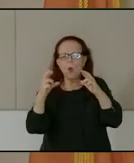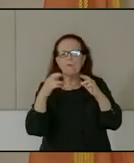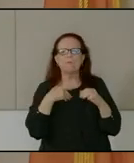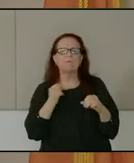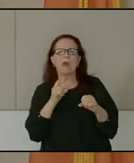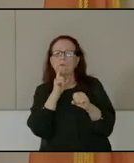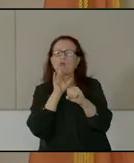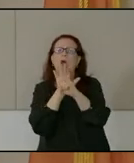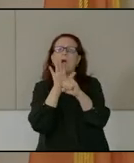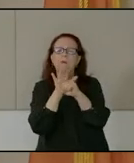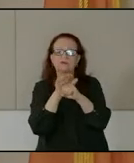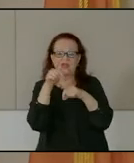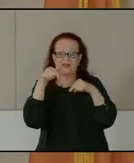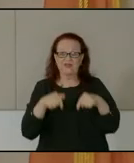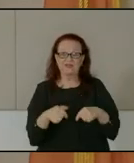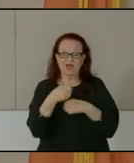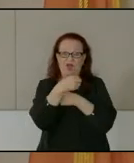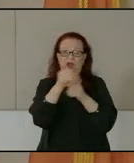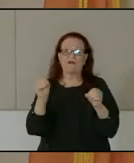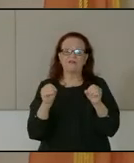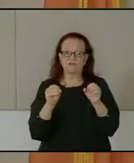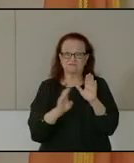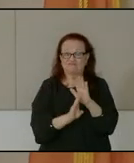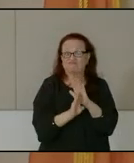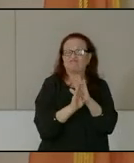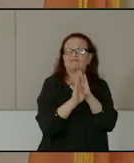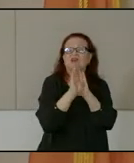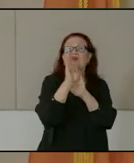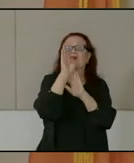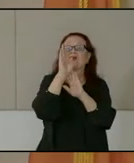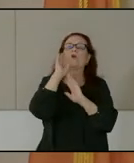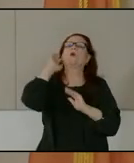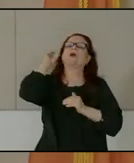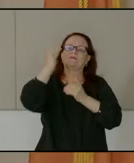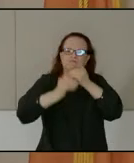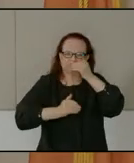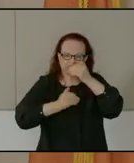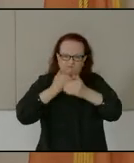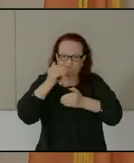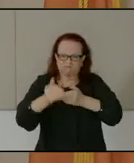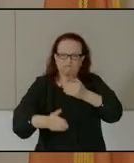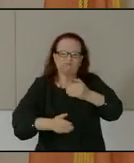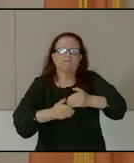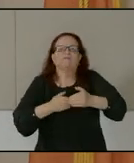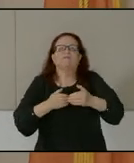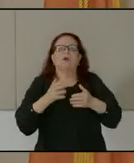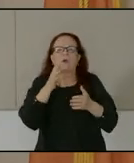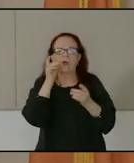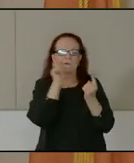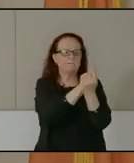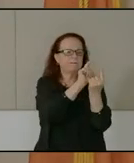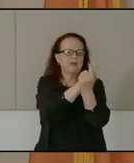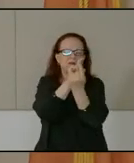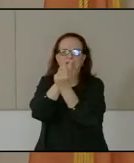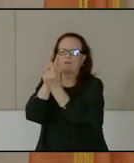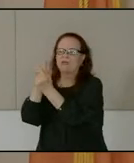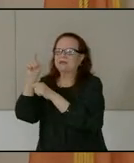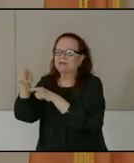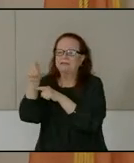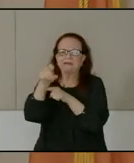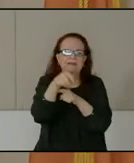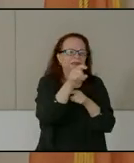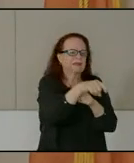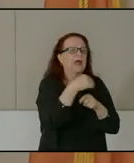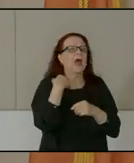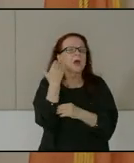that as this office develops, it's going to continue to evolve and meet the needs. This is the first step. So I know there were some, you